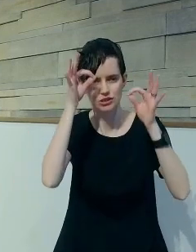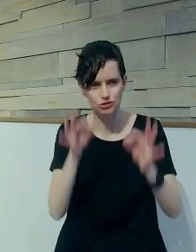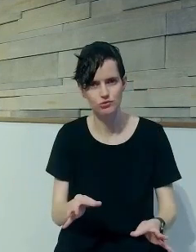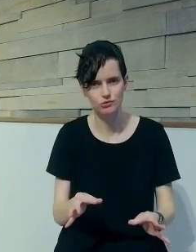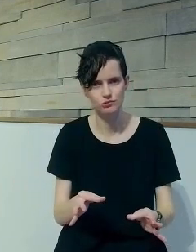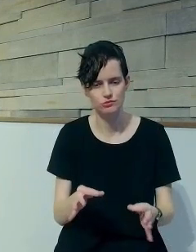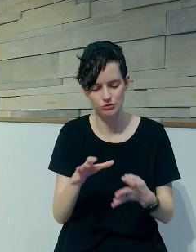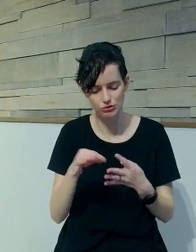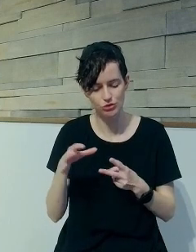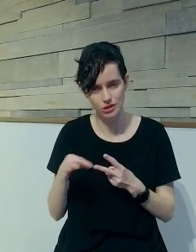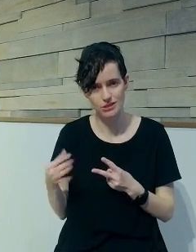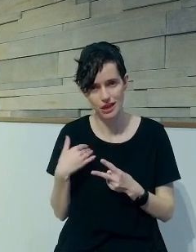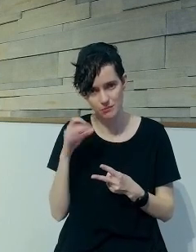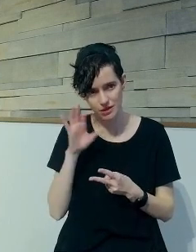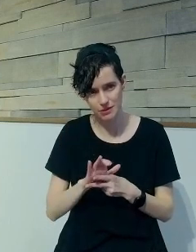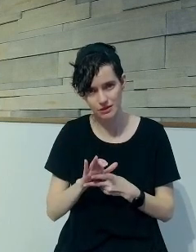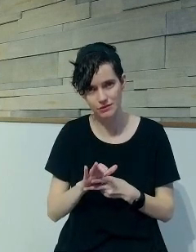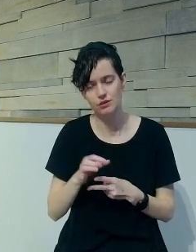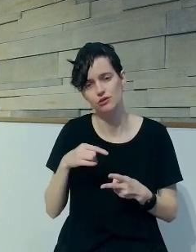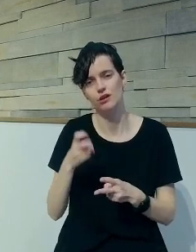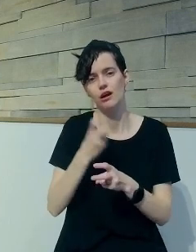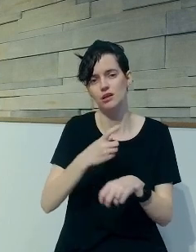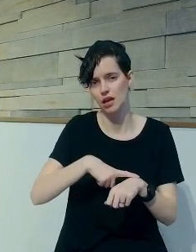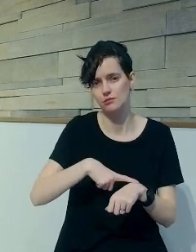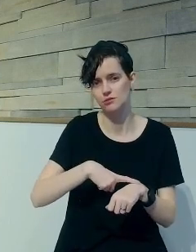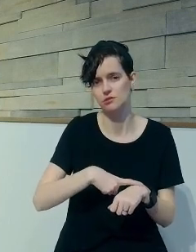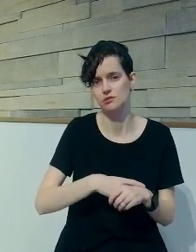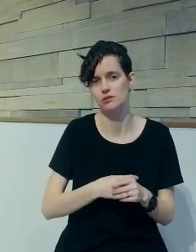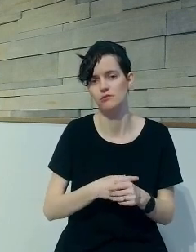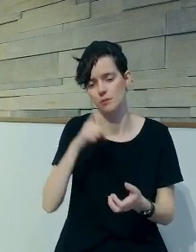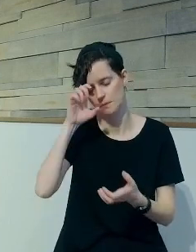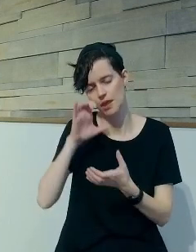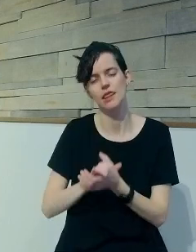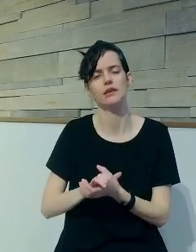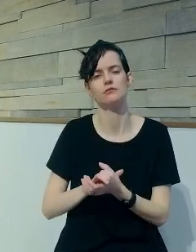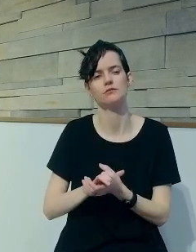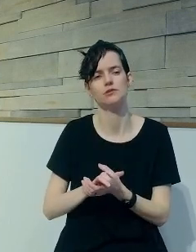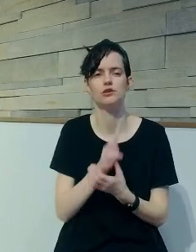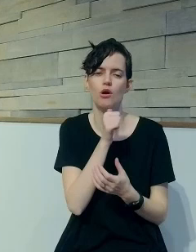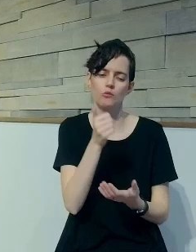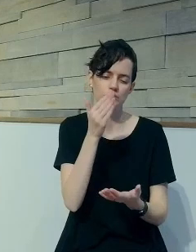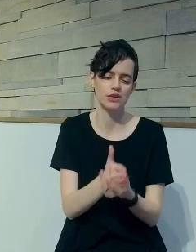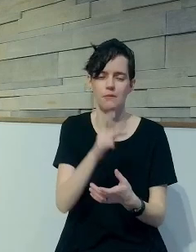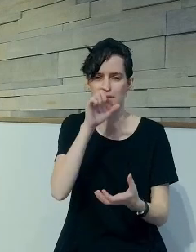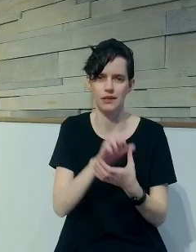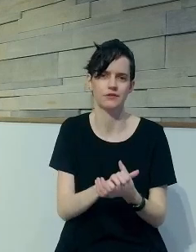It's a choice. In difficult times, believe. Don't stop